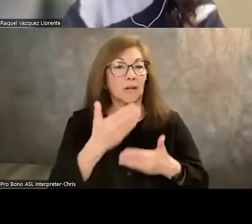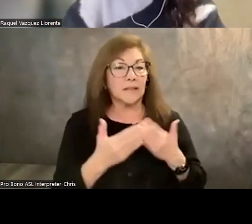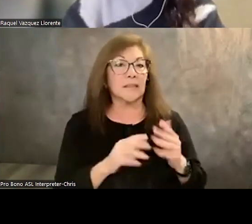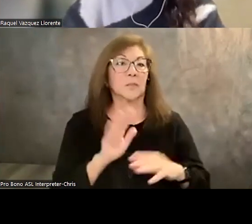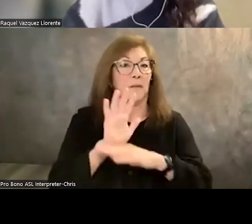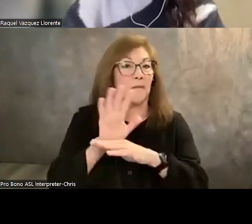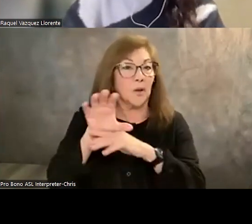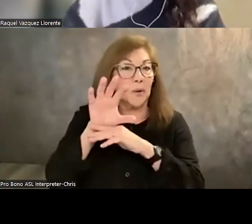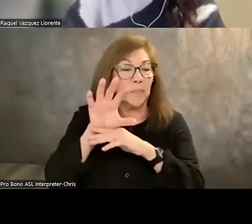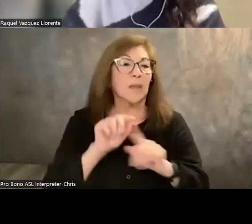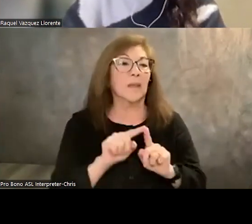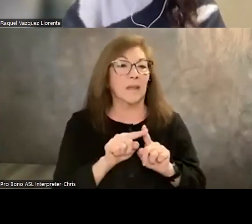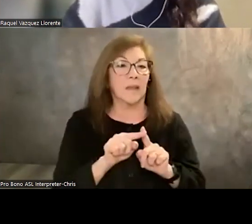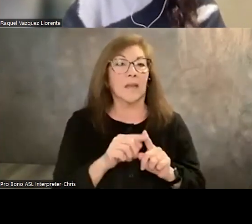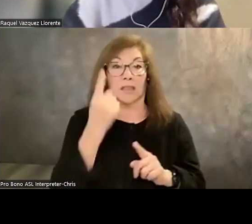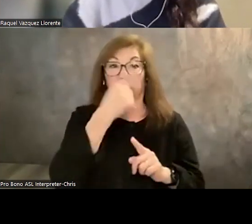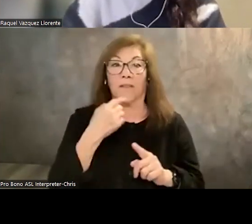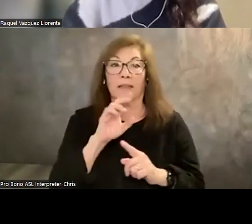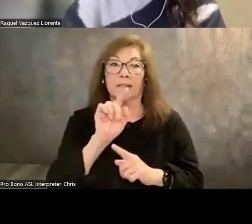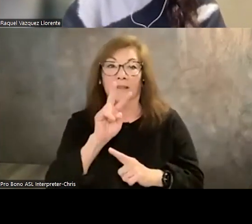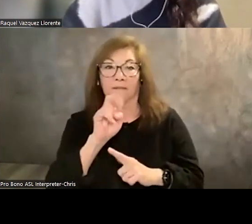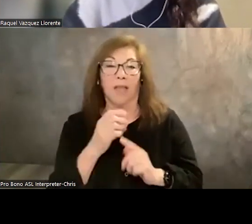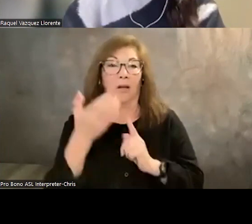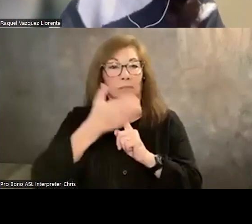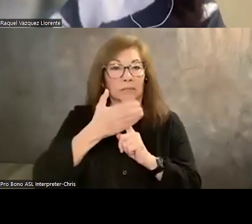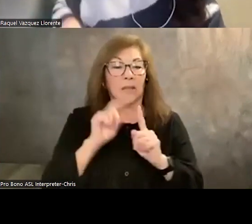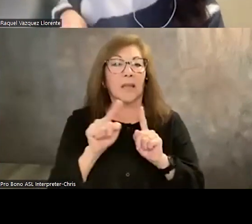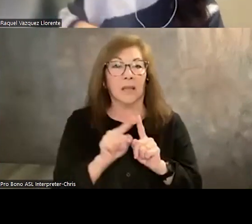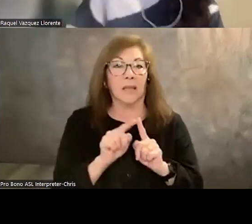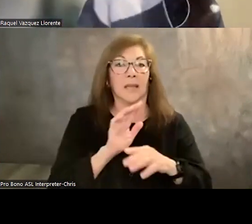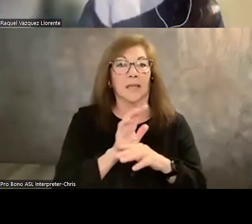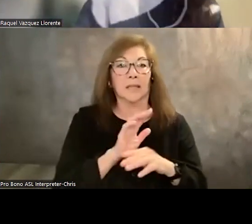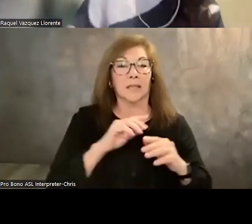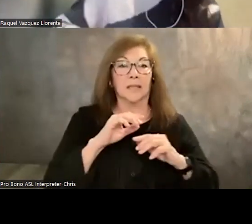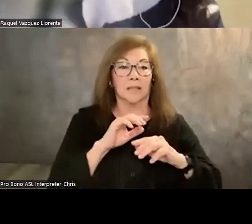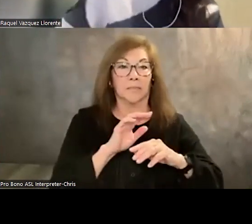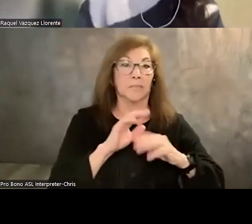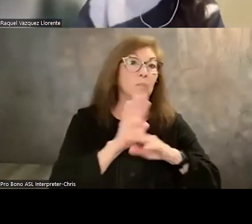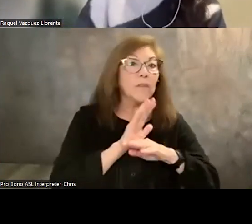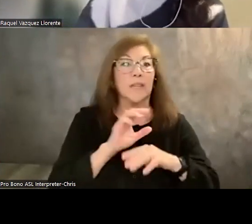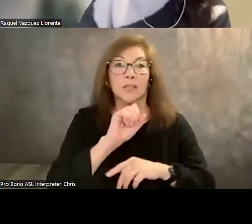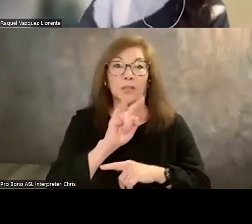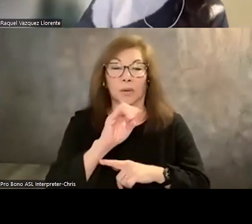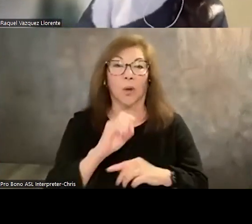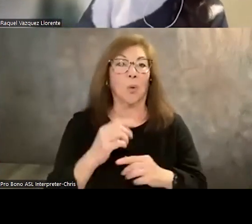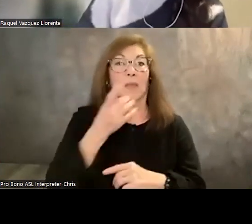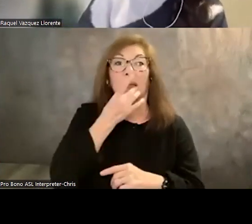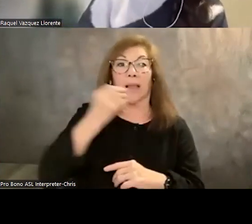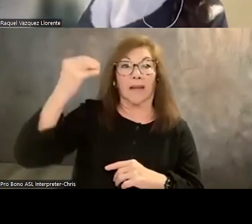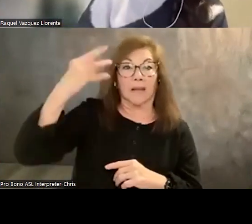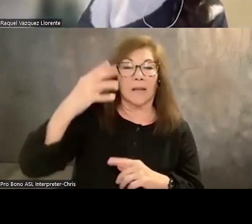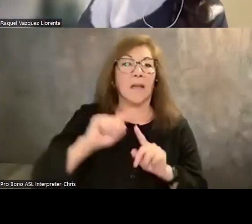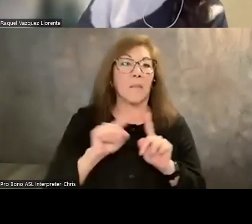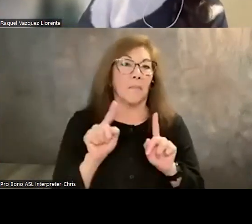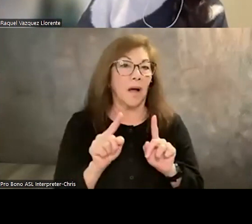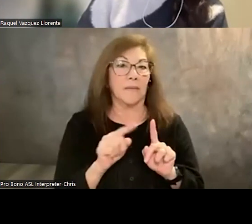film the face veils in a sort of studio where we're recreating the lighting conditions. And, you know, that is not what